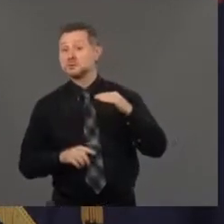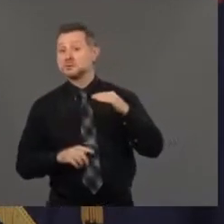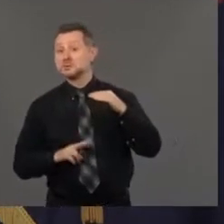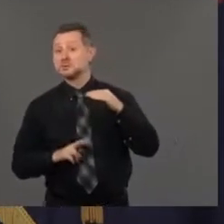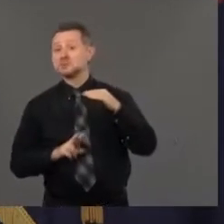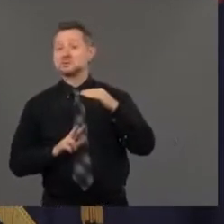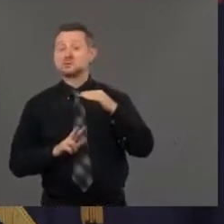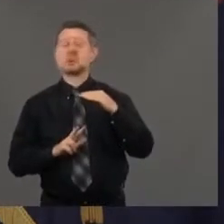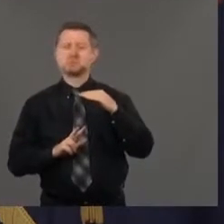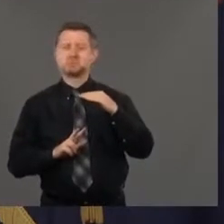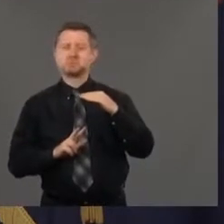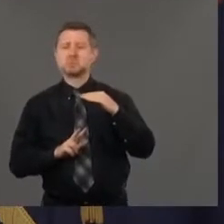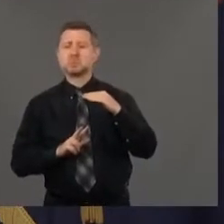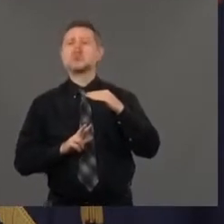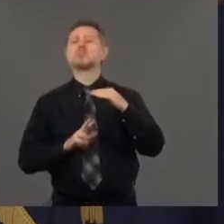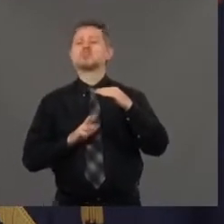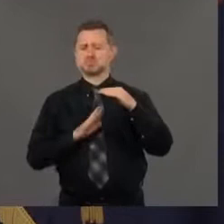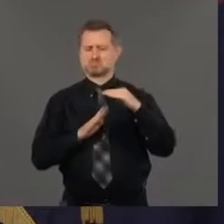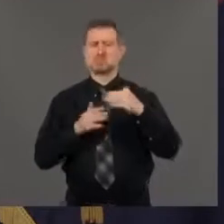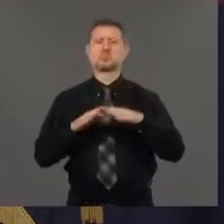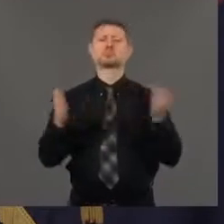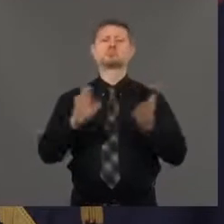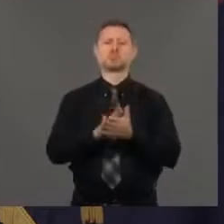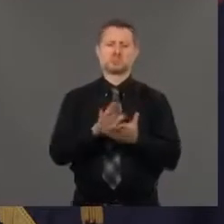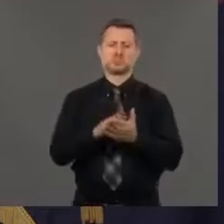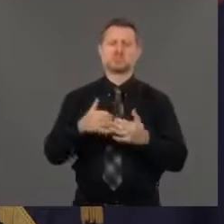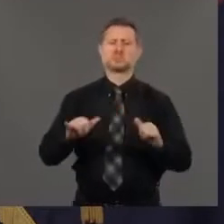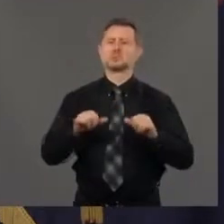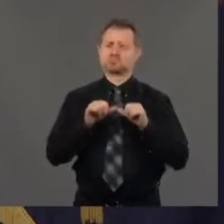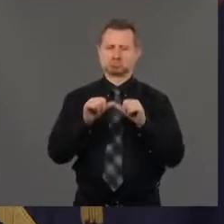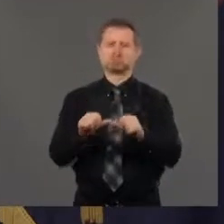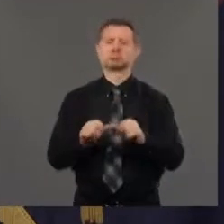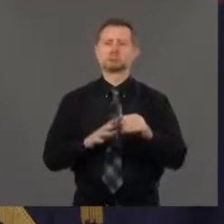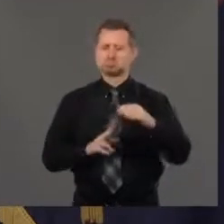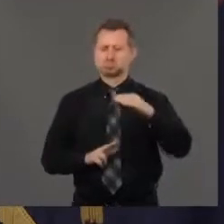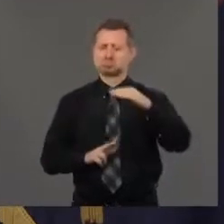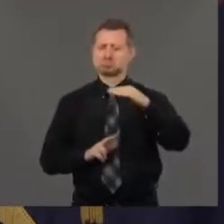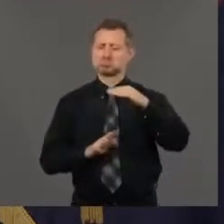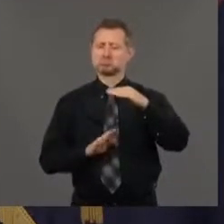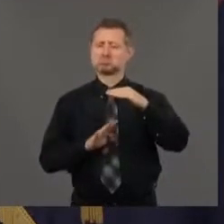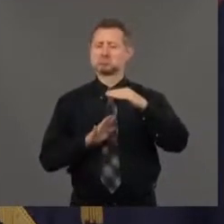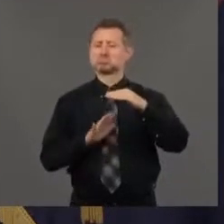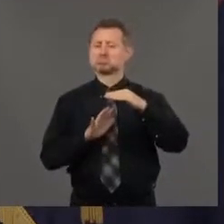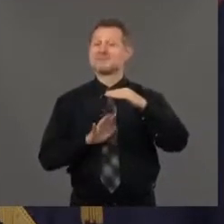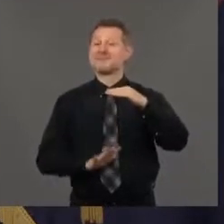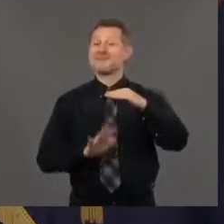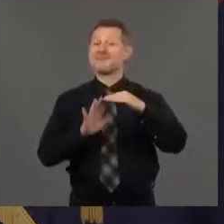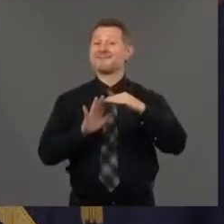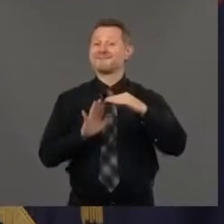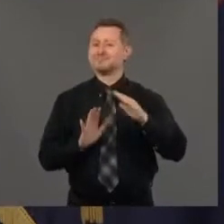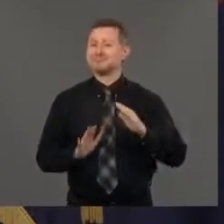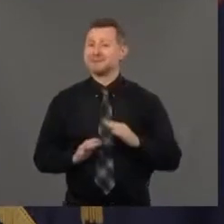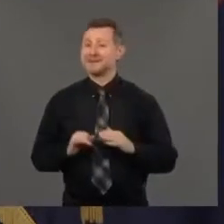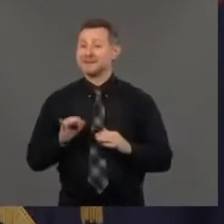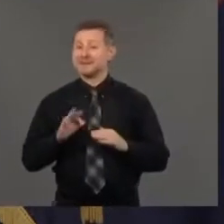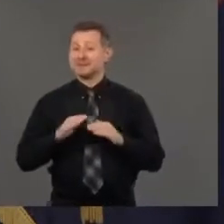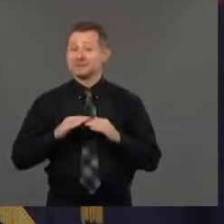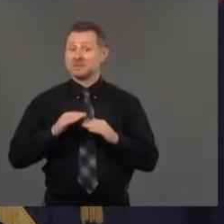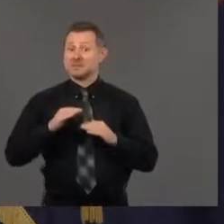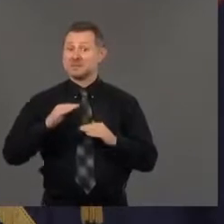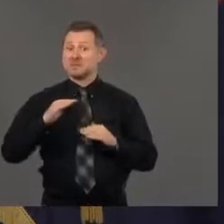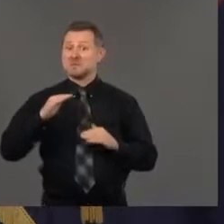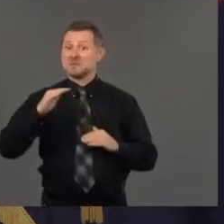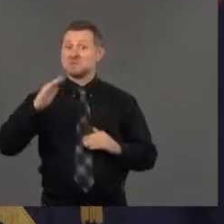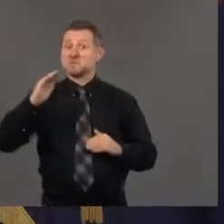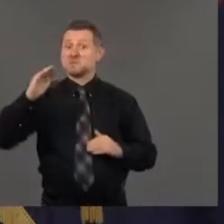3, if it's a consistent basis, then yeah, start to worry. Because if the number's going up, the